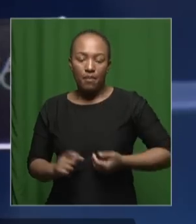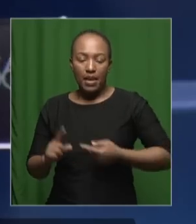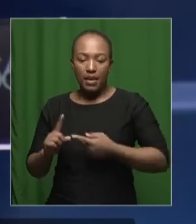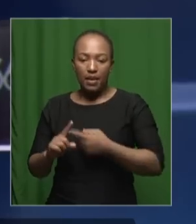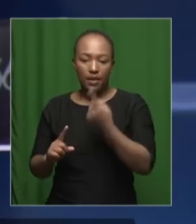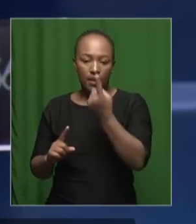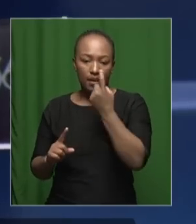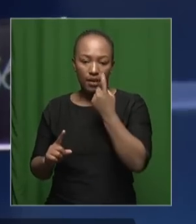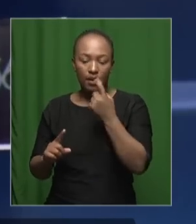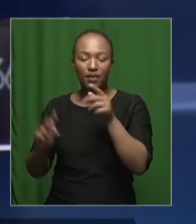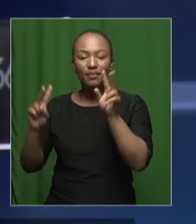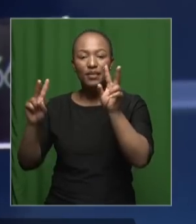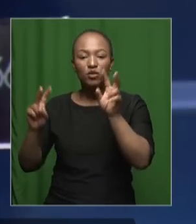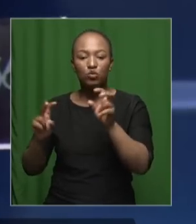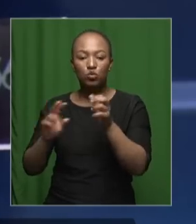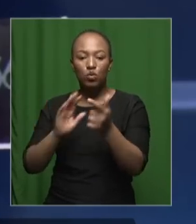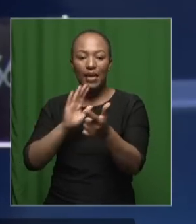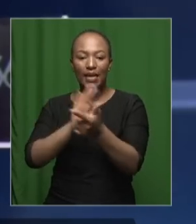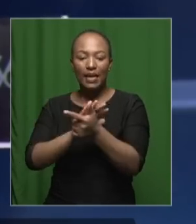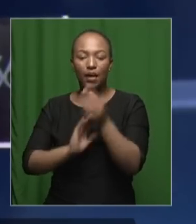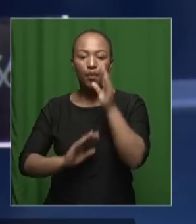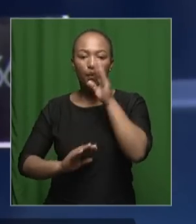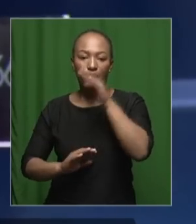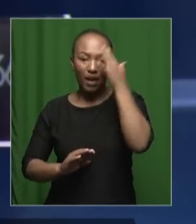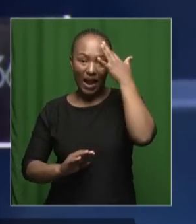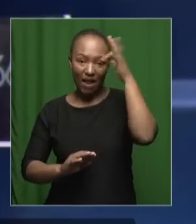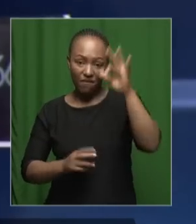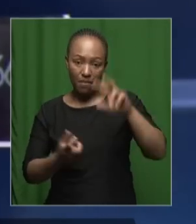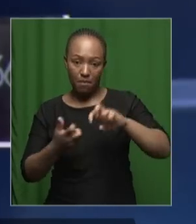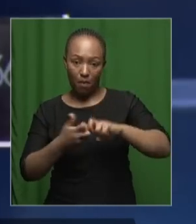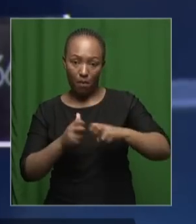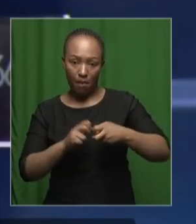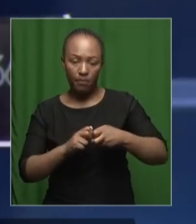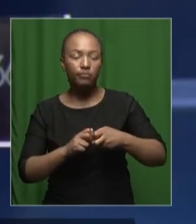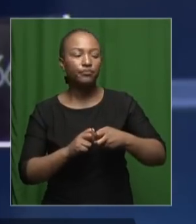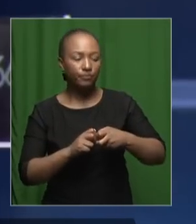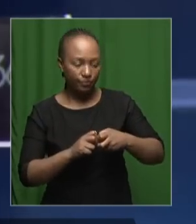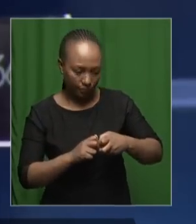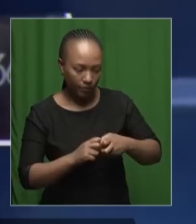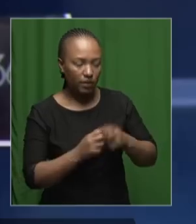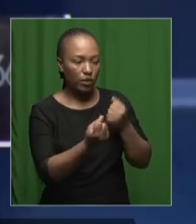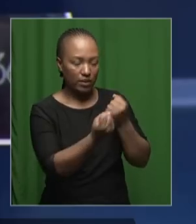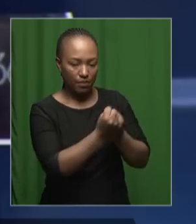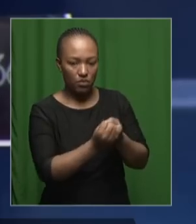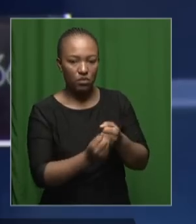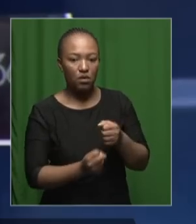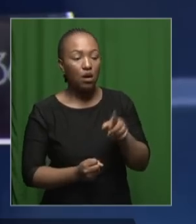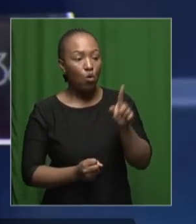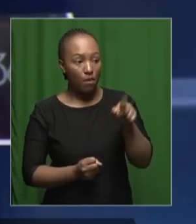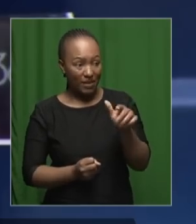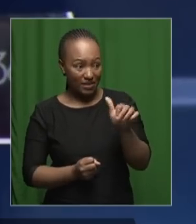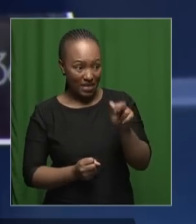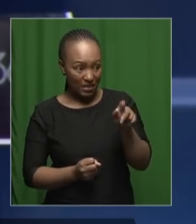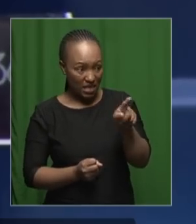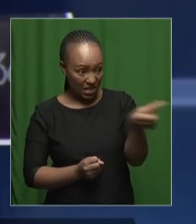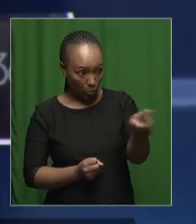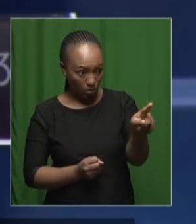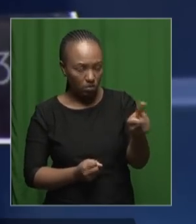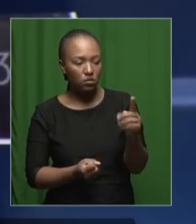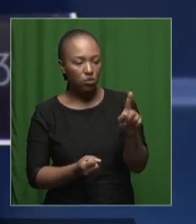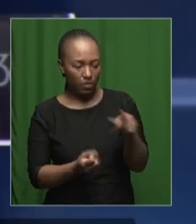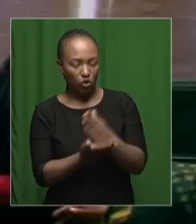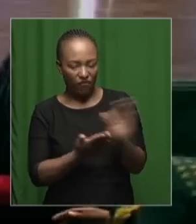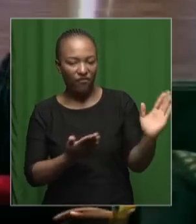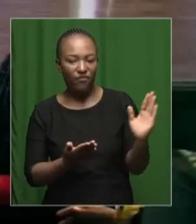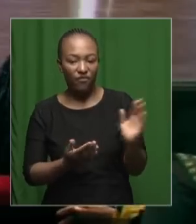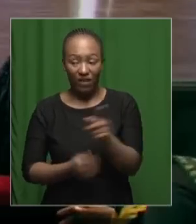the issue is not illegal foreigners, is government. We agree with her. And that is why we need to remove these ones. That is why we have to remove